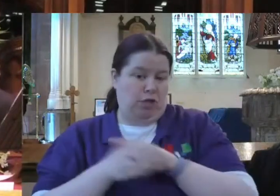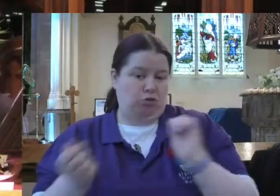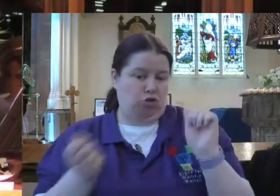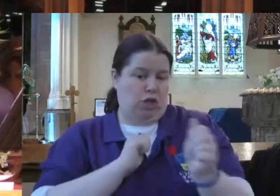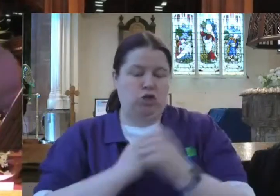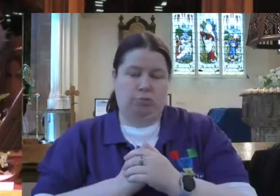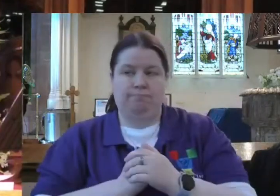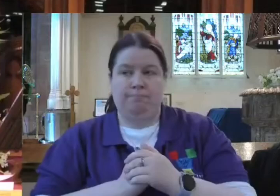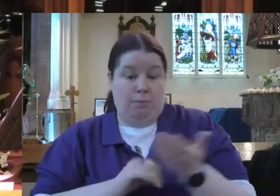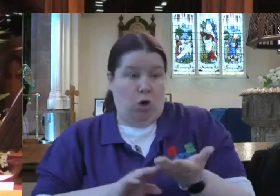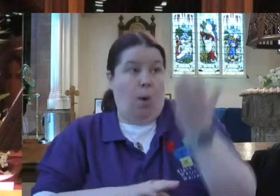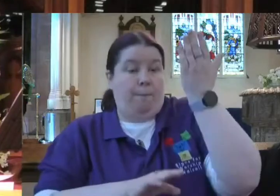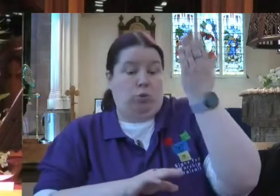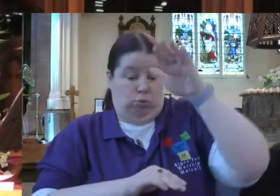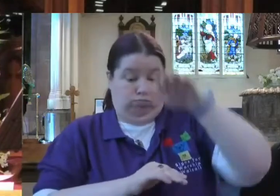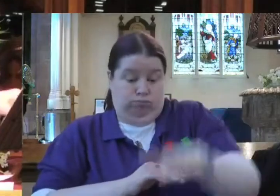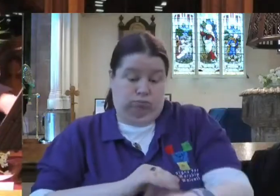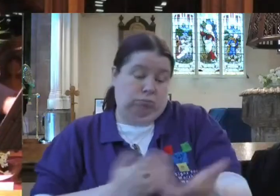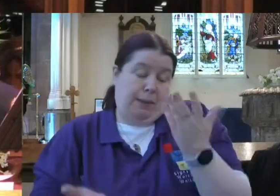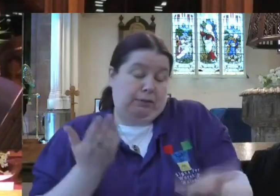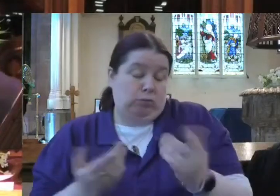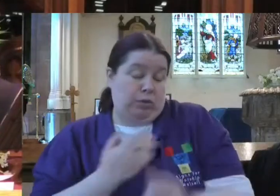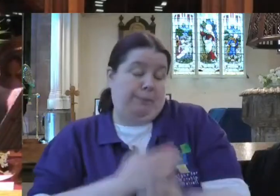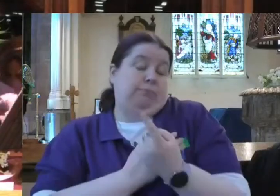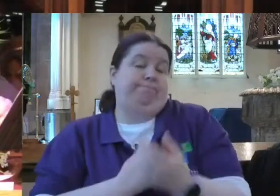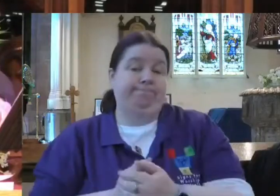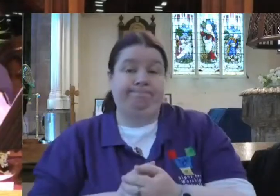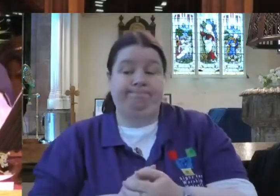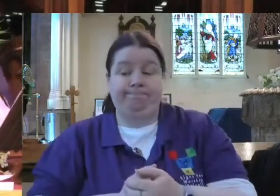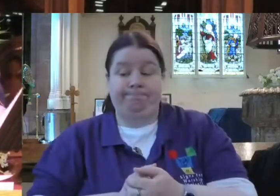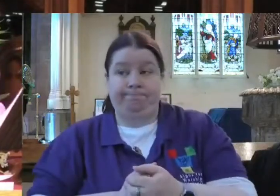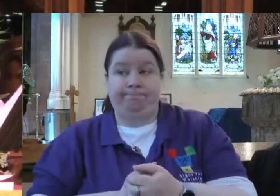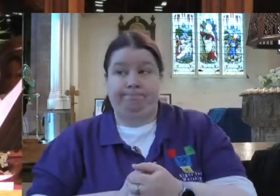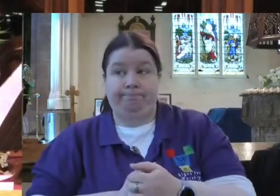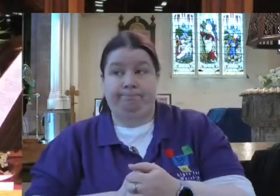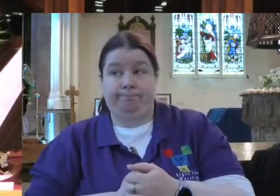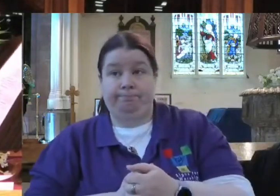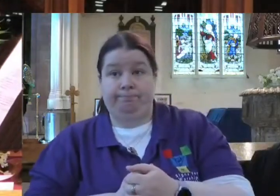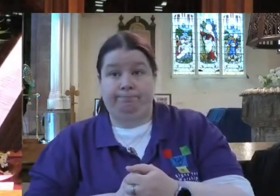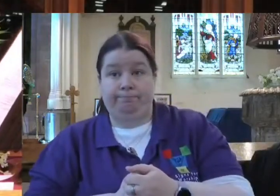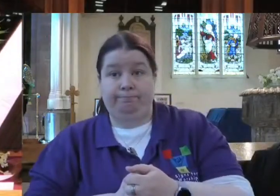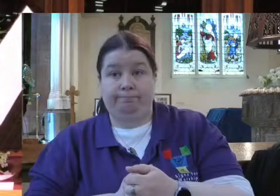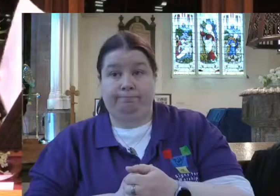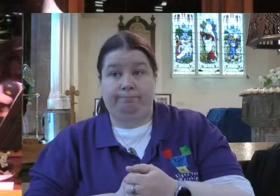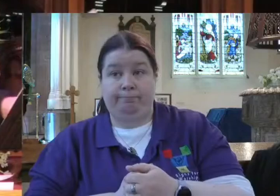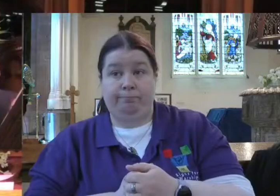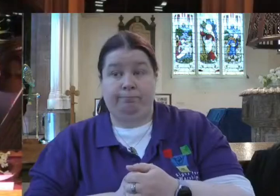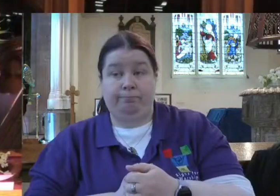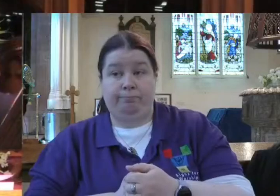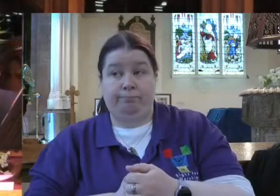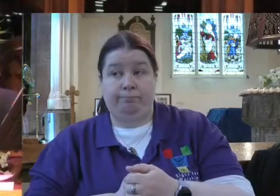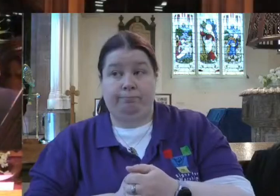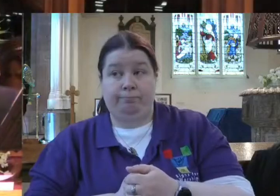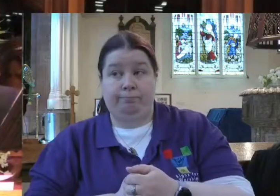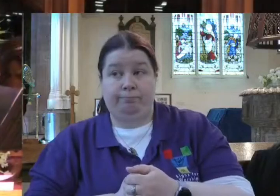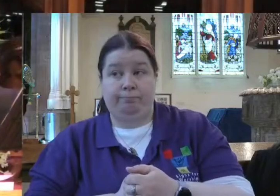going through. It might go up, it might go down. In actual fact, to even argue about what percentage you should give to the church